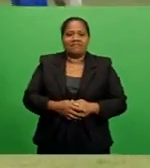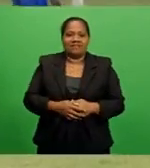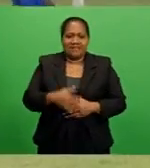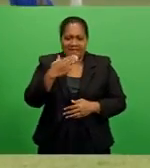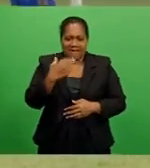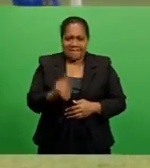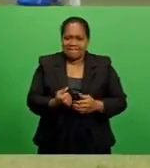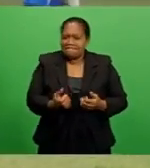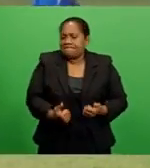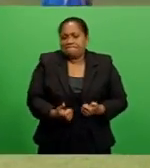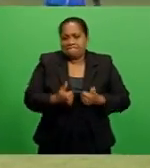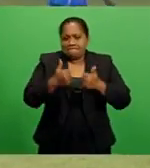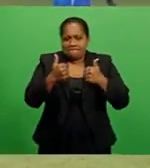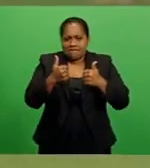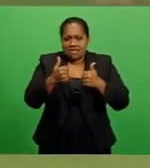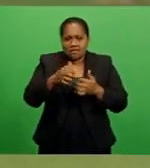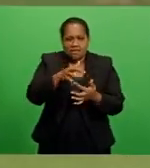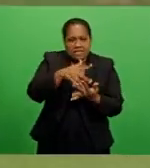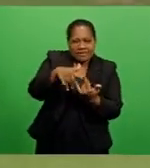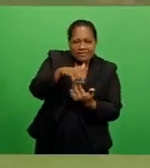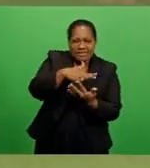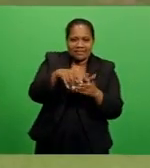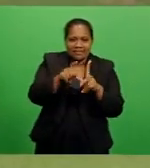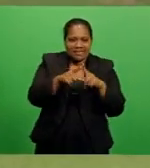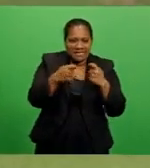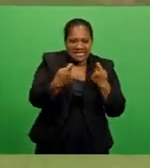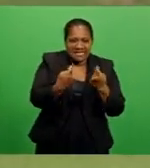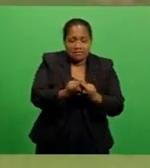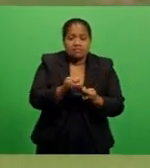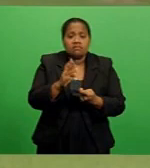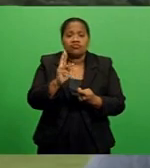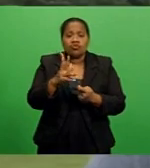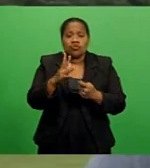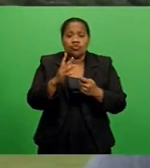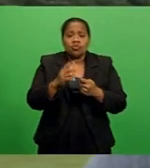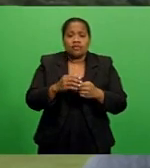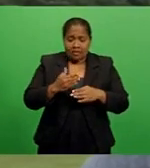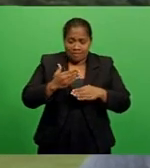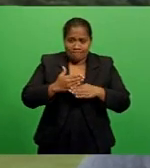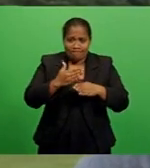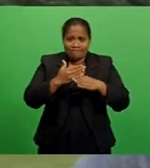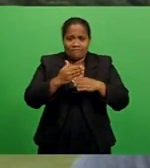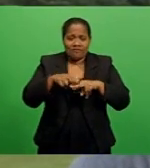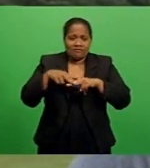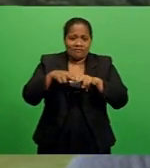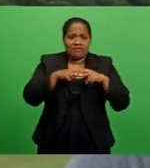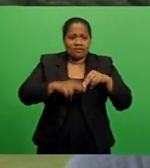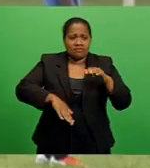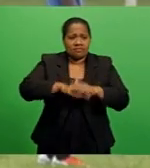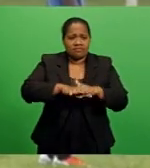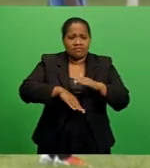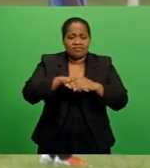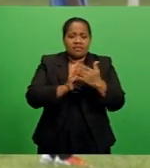good combination for this upcoming commitment for Fiji football